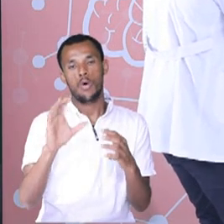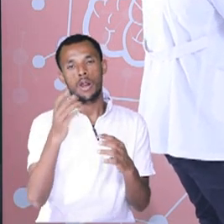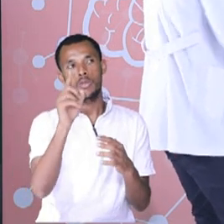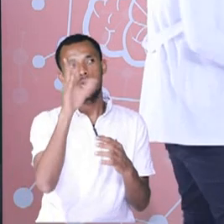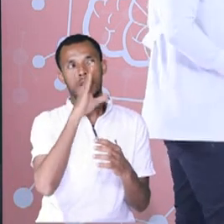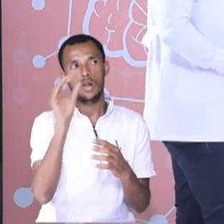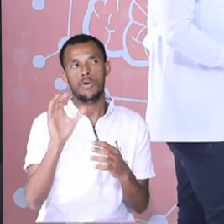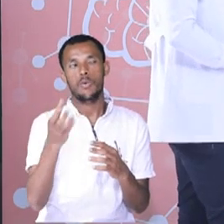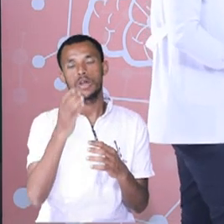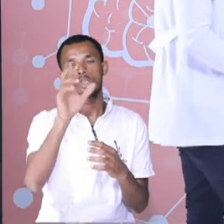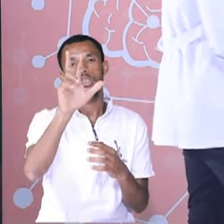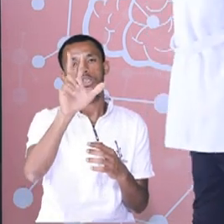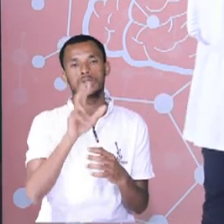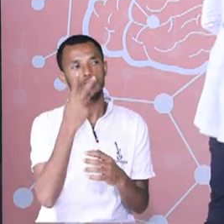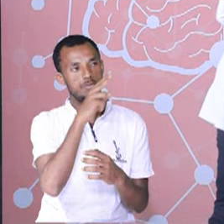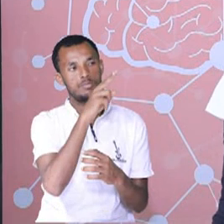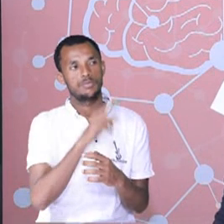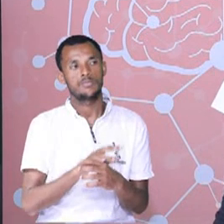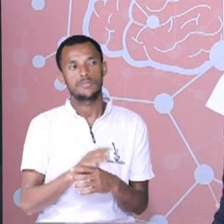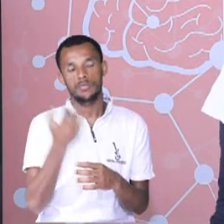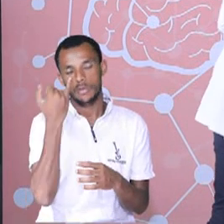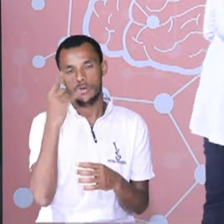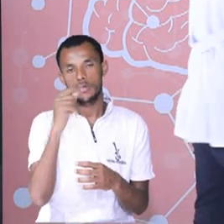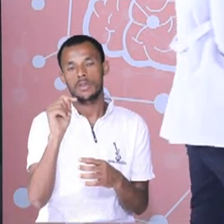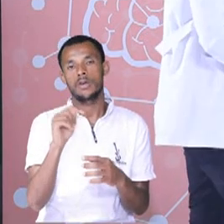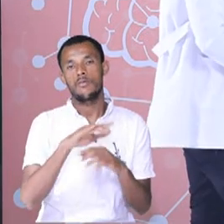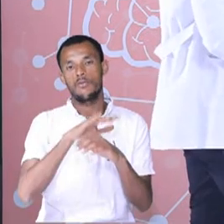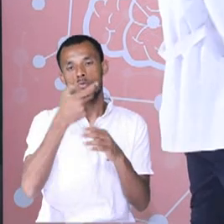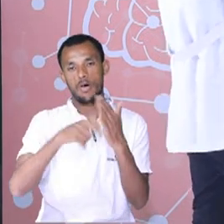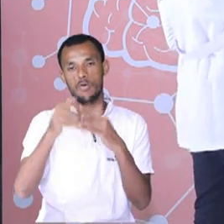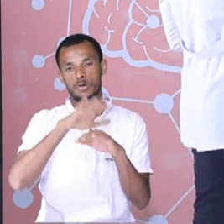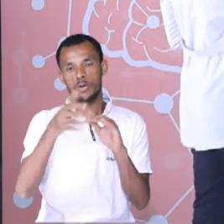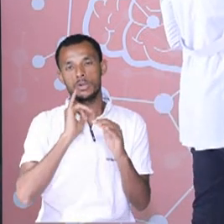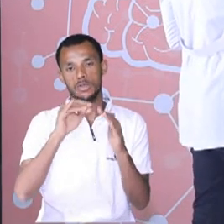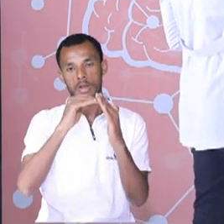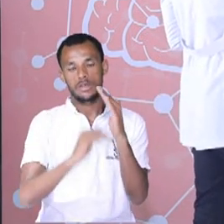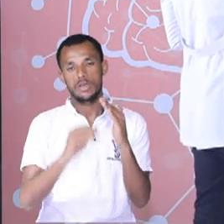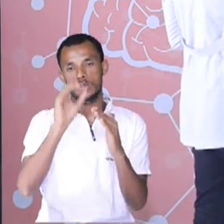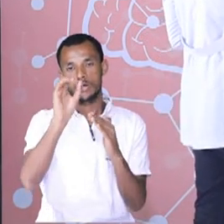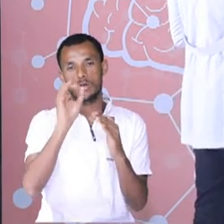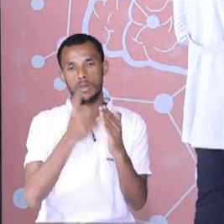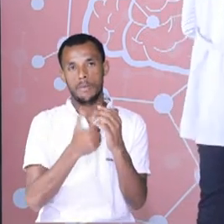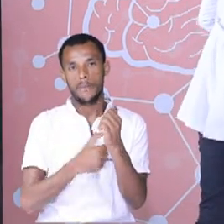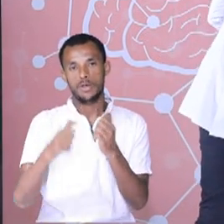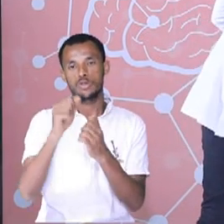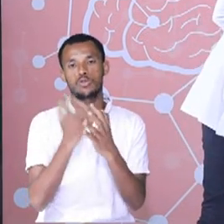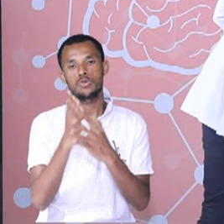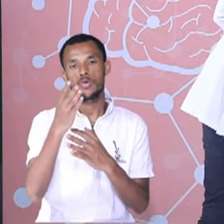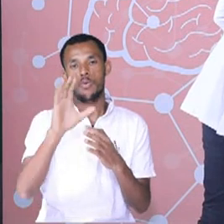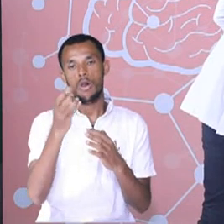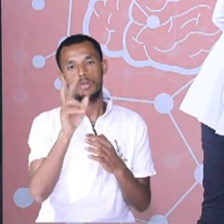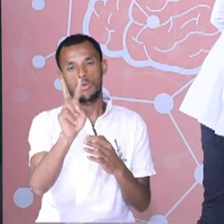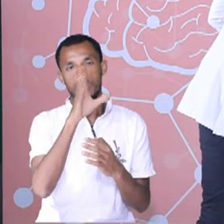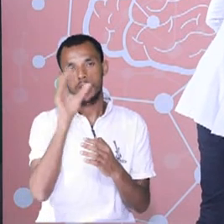and quadrant 3. And if the value of the slope is less than 0, it's passing through quadrant 2